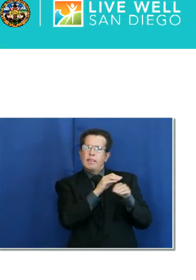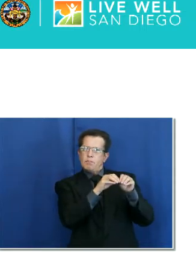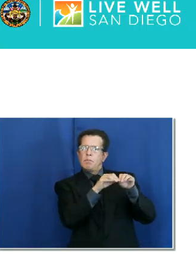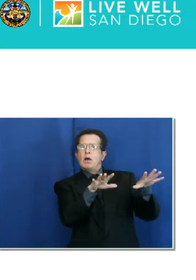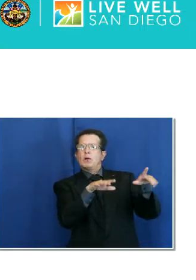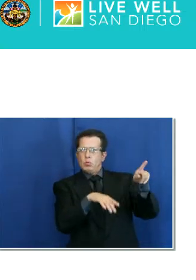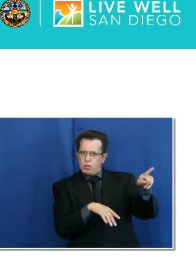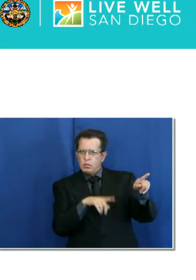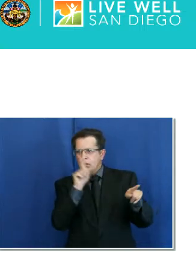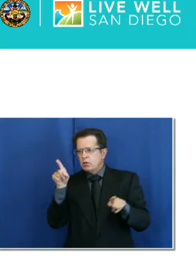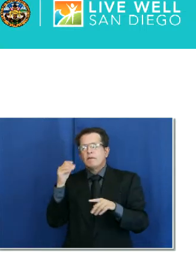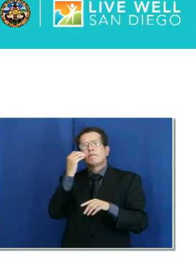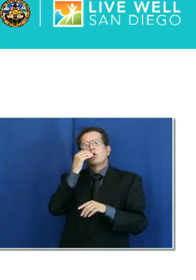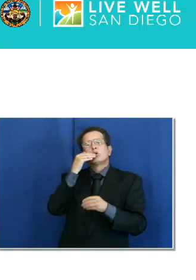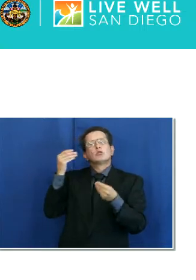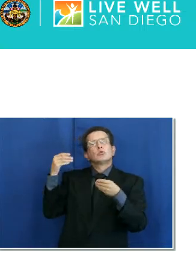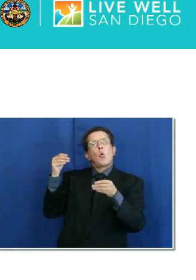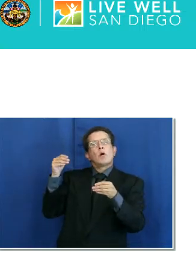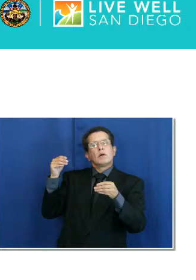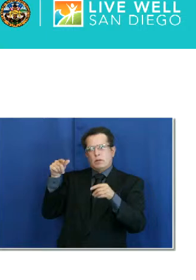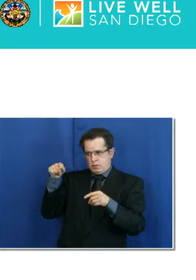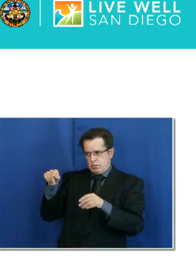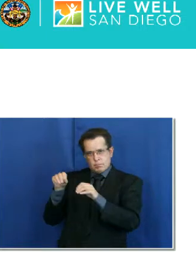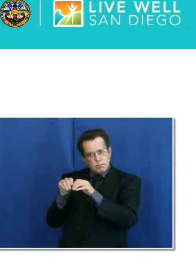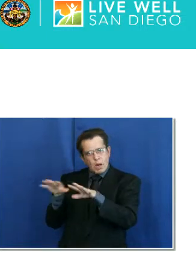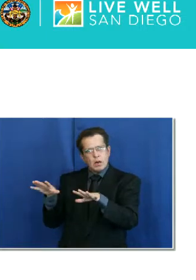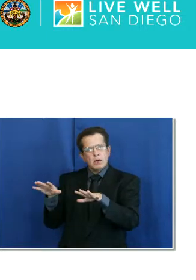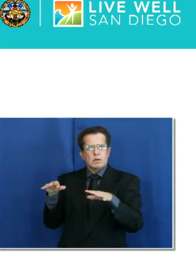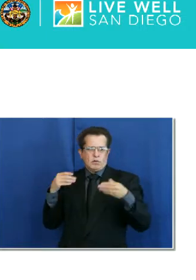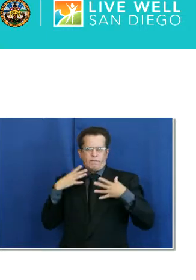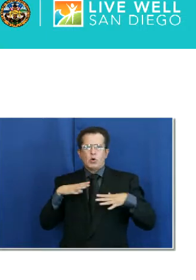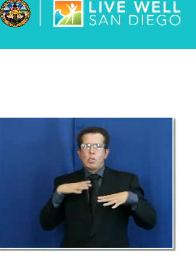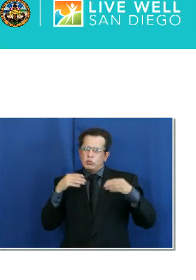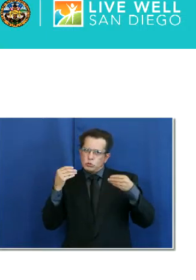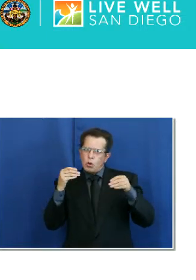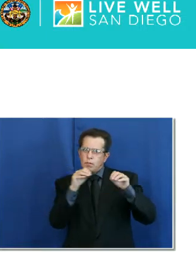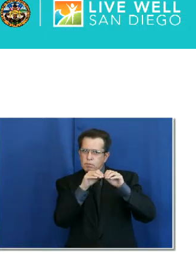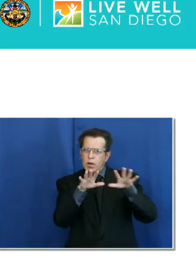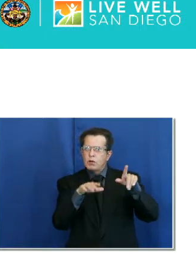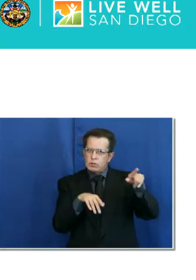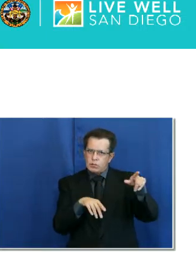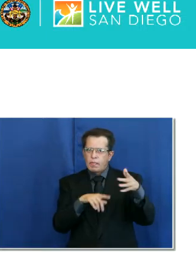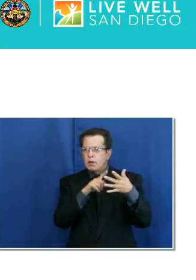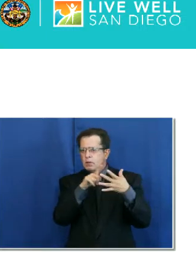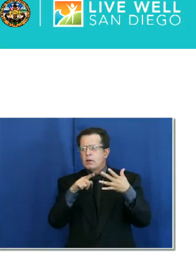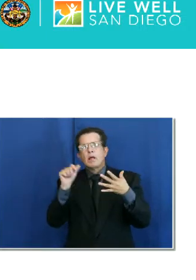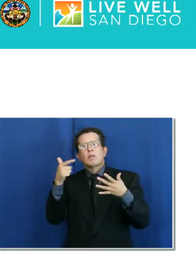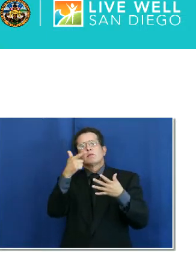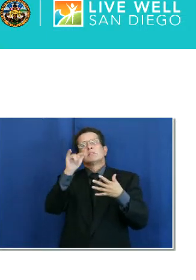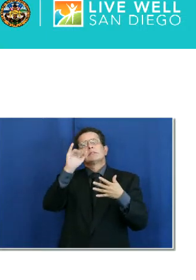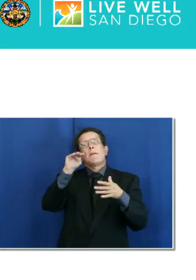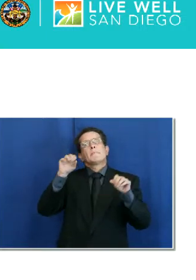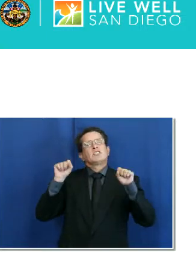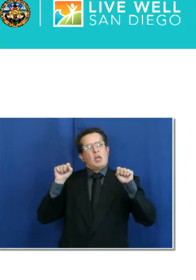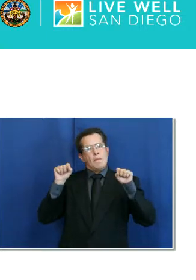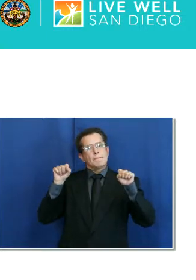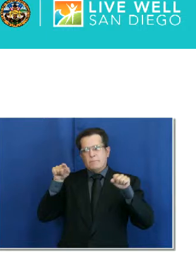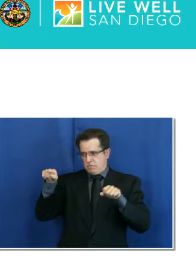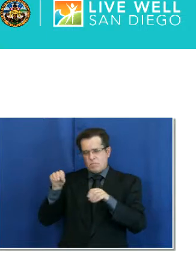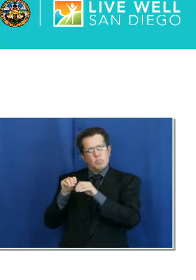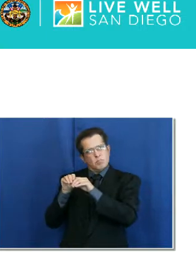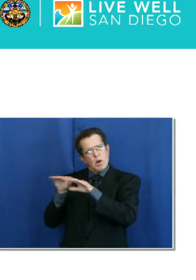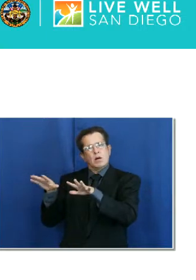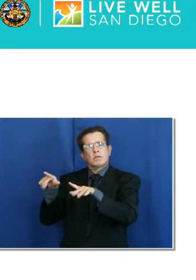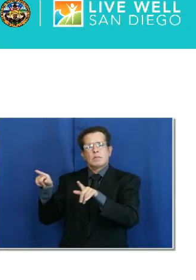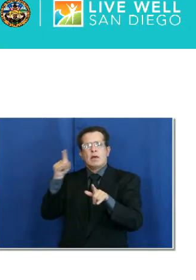in grocery/retail locations, and 1 in a gym or fitness facility,